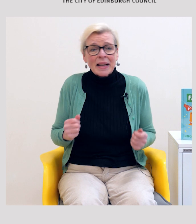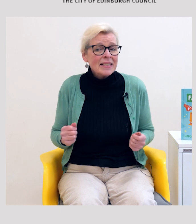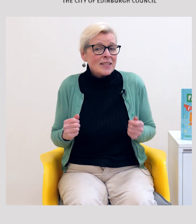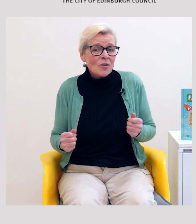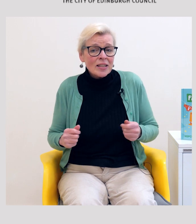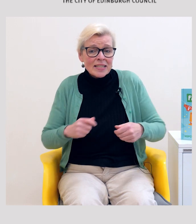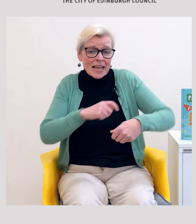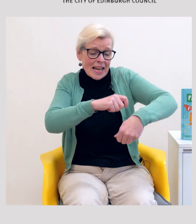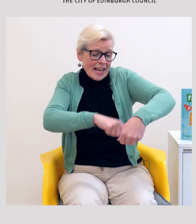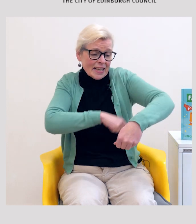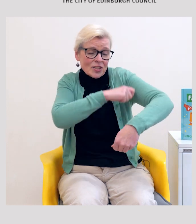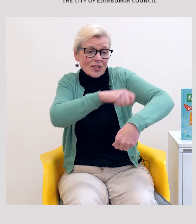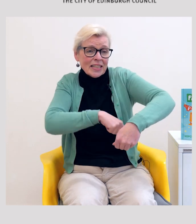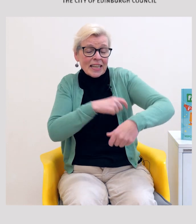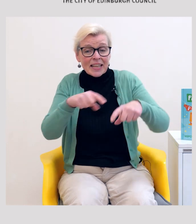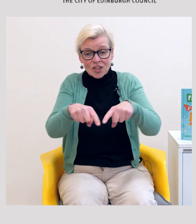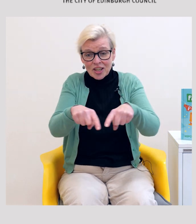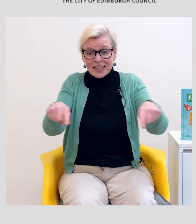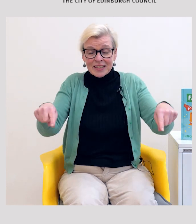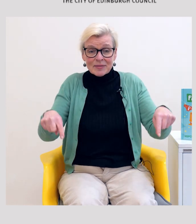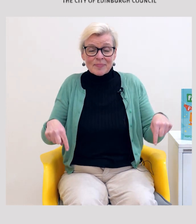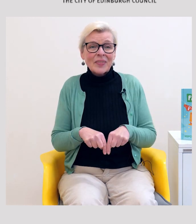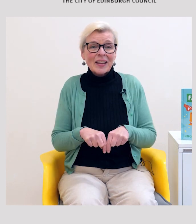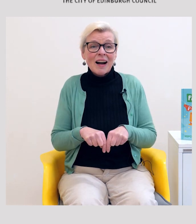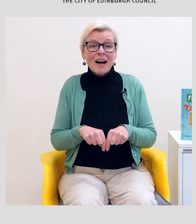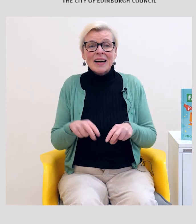pants, Pantosaurus into the kitchen.